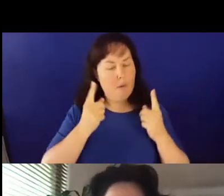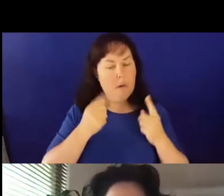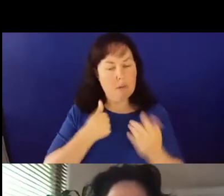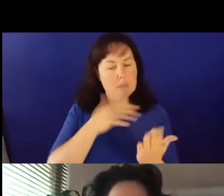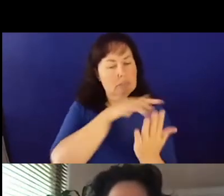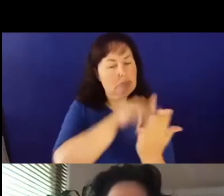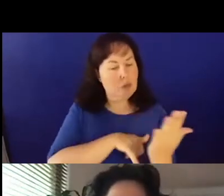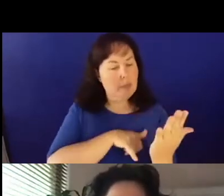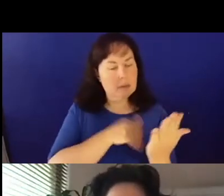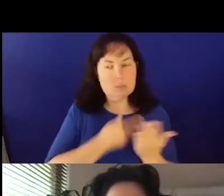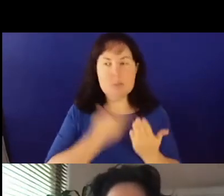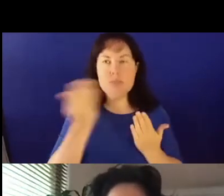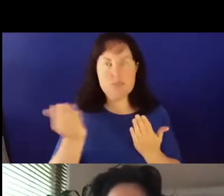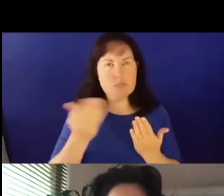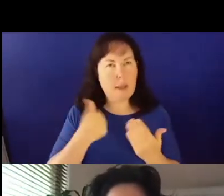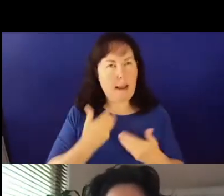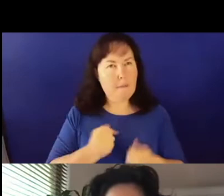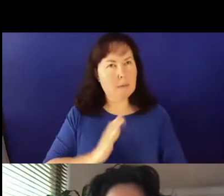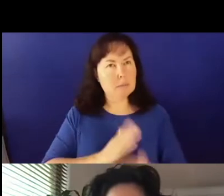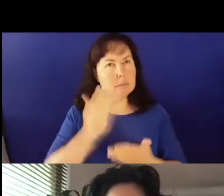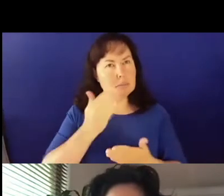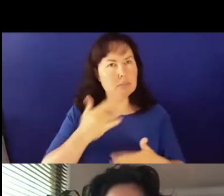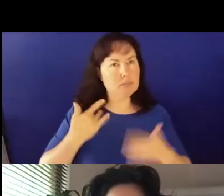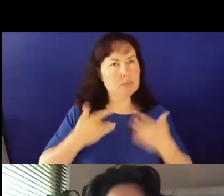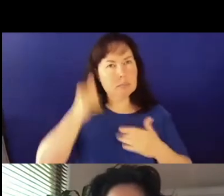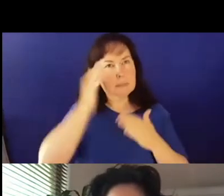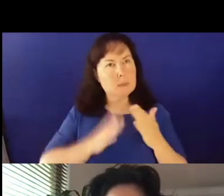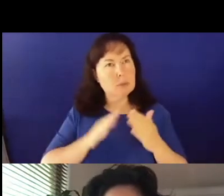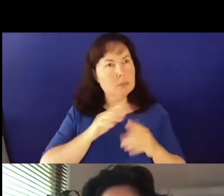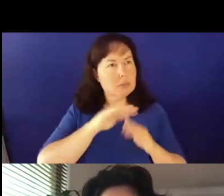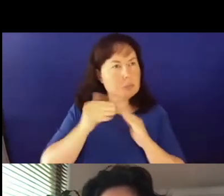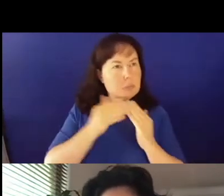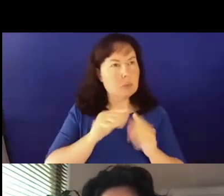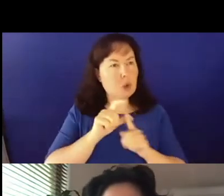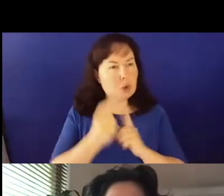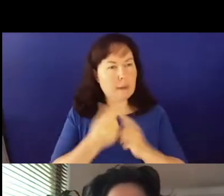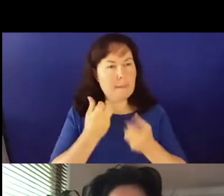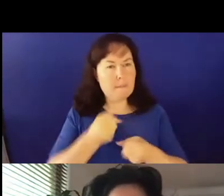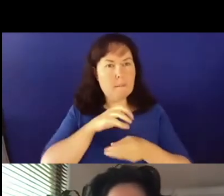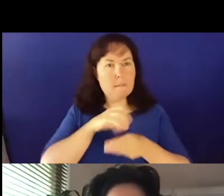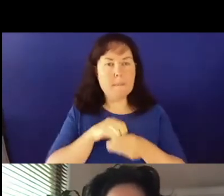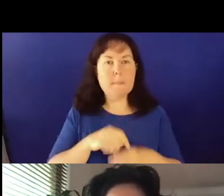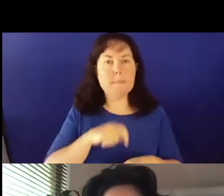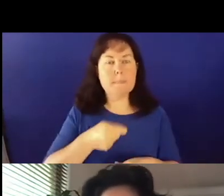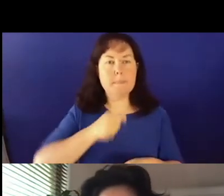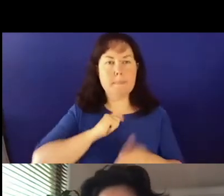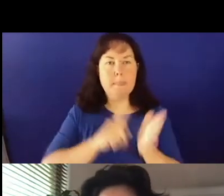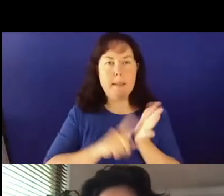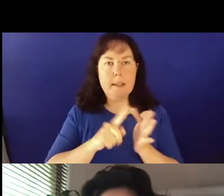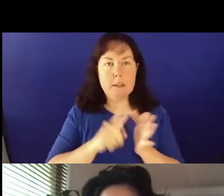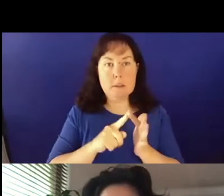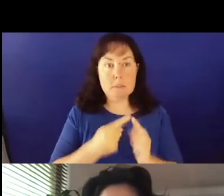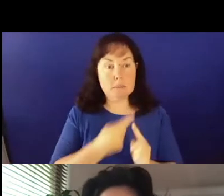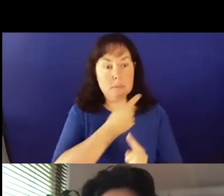in speaking to. Yeah, fantastic. I would say something that you mentioned, Kais, around genre as well. We've done thrillers, mystery, horror,